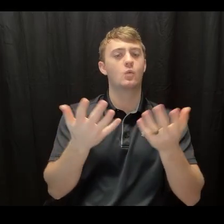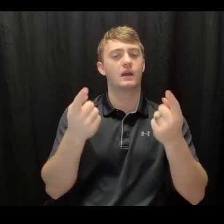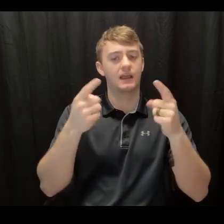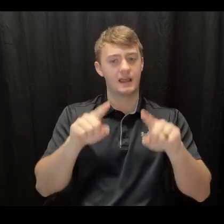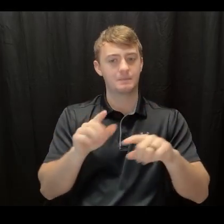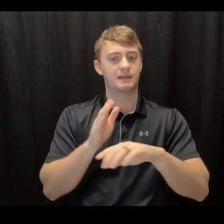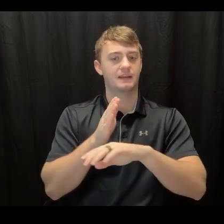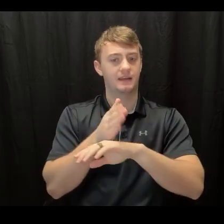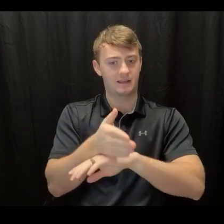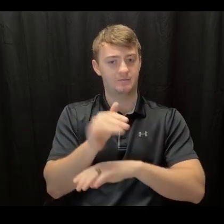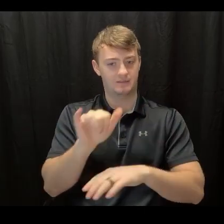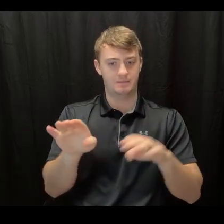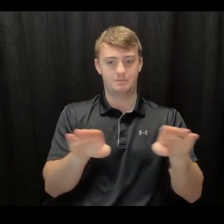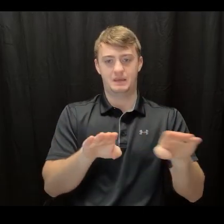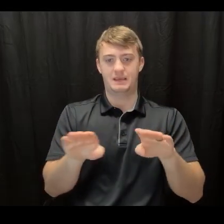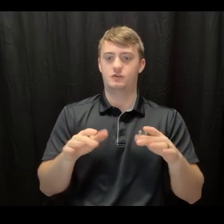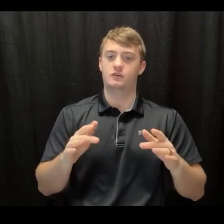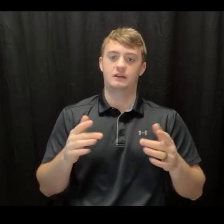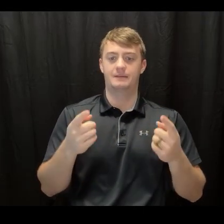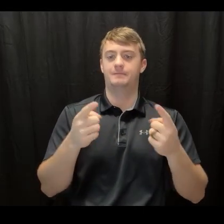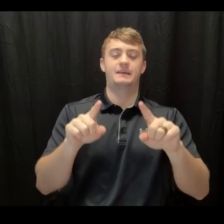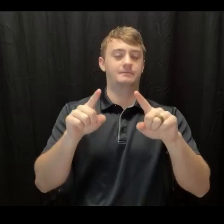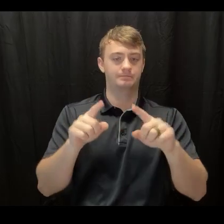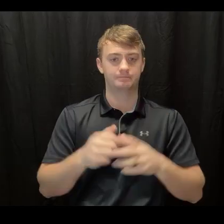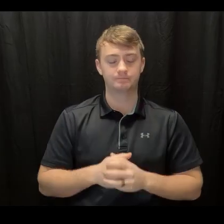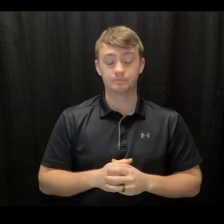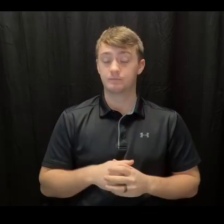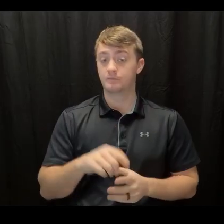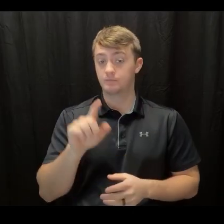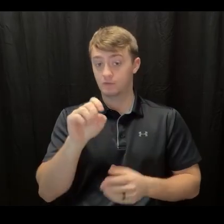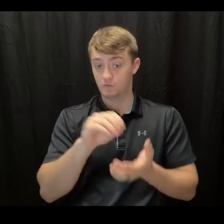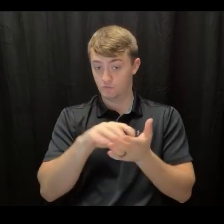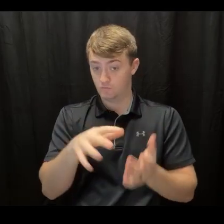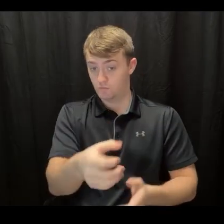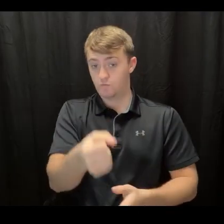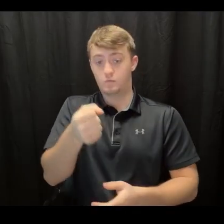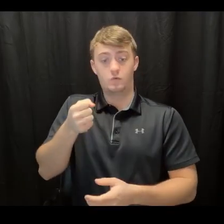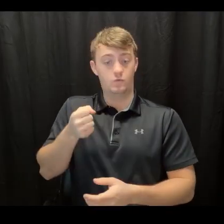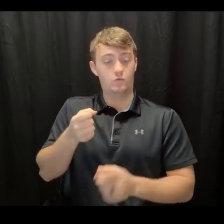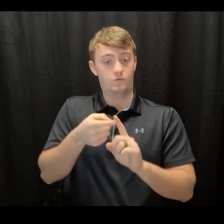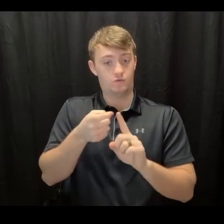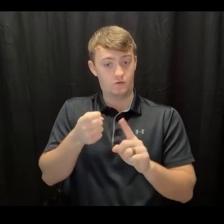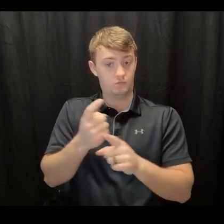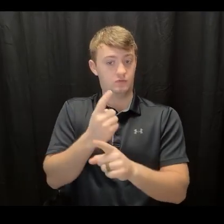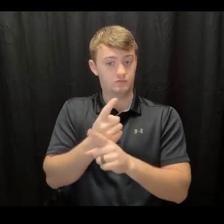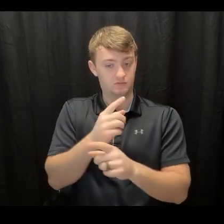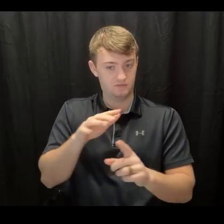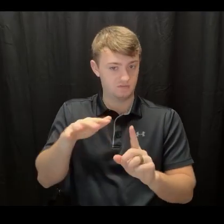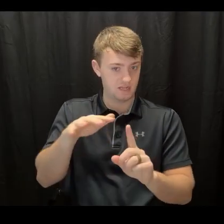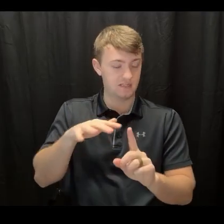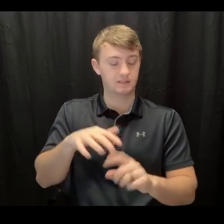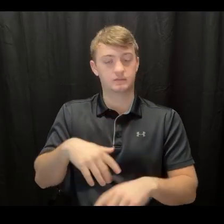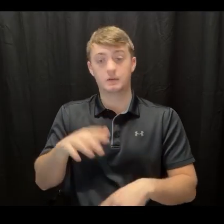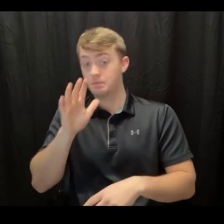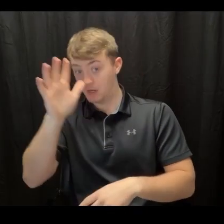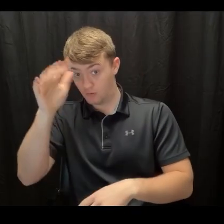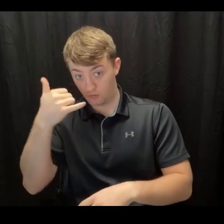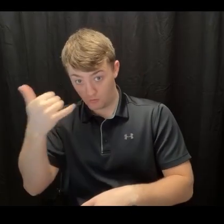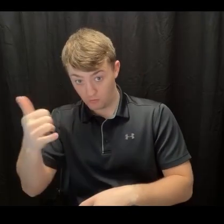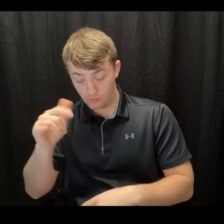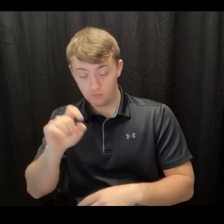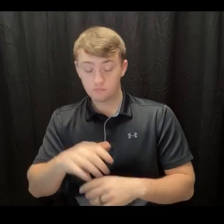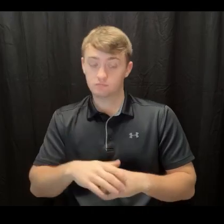explains what happened after the behavior event occurred. So was the student removed from their regular setting? Was the parent called?